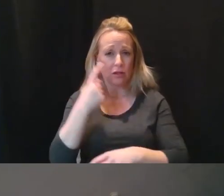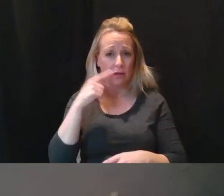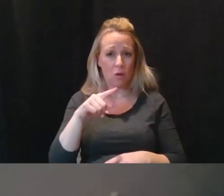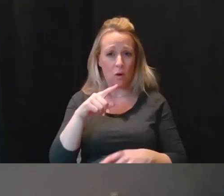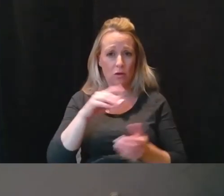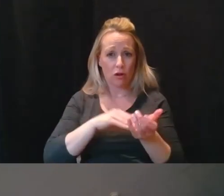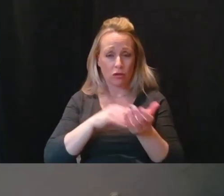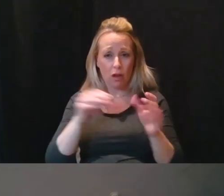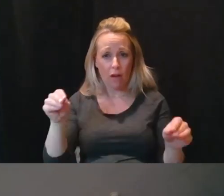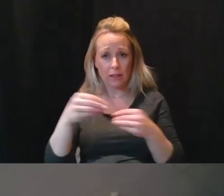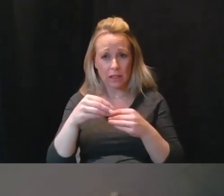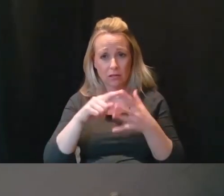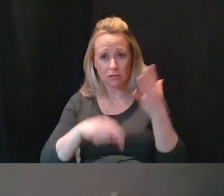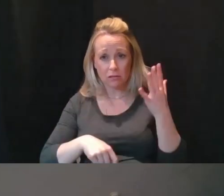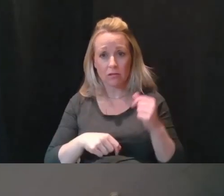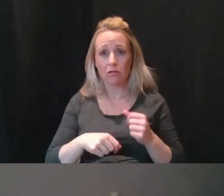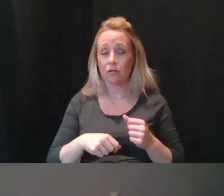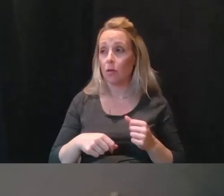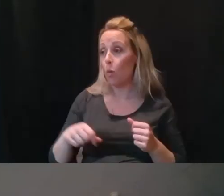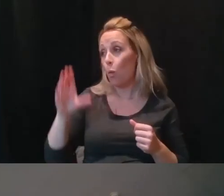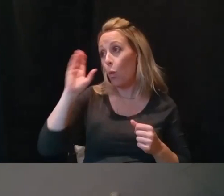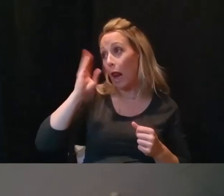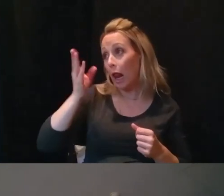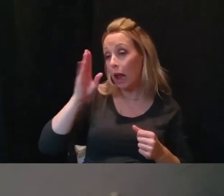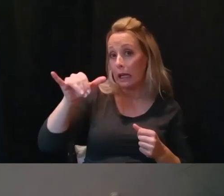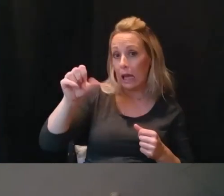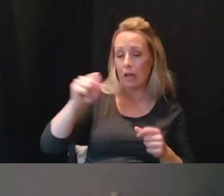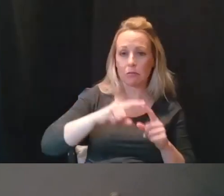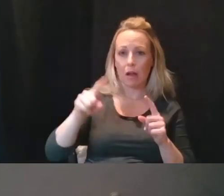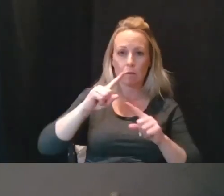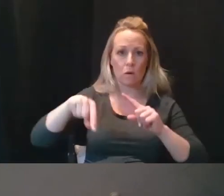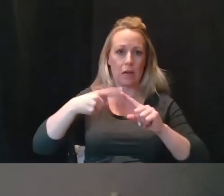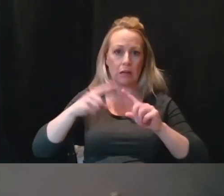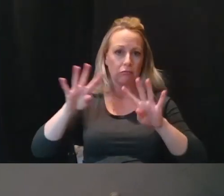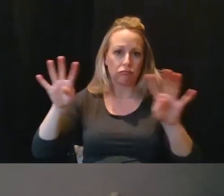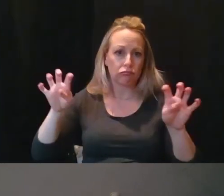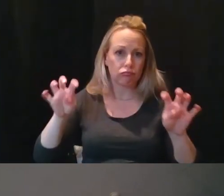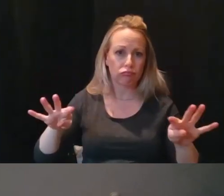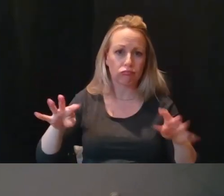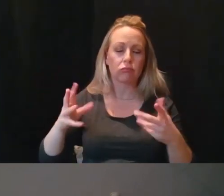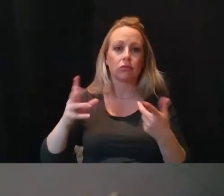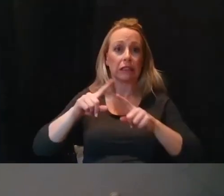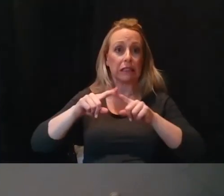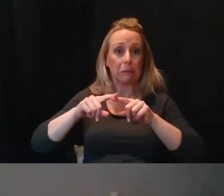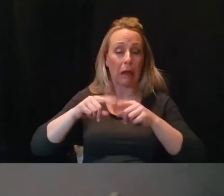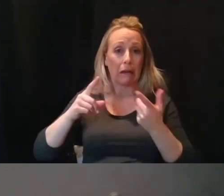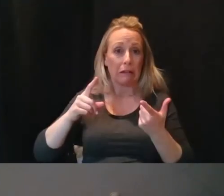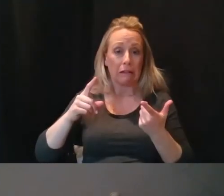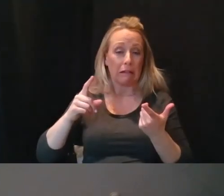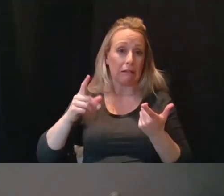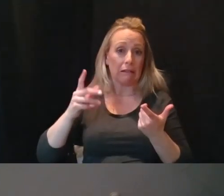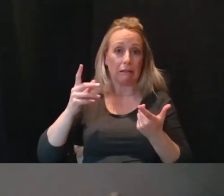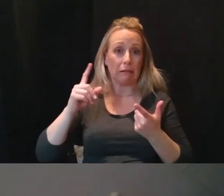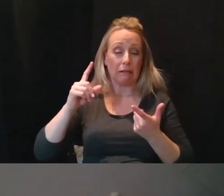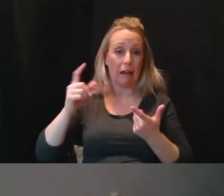months? Well, I'm certain that we will, but it all depends on getting the vaccines. We'll continue to